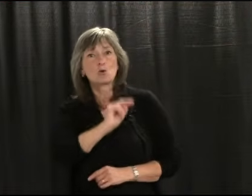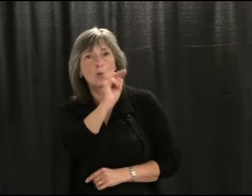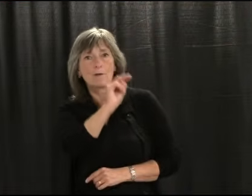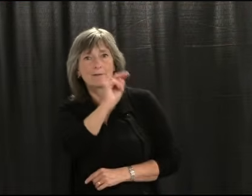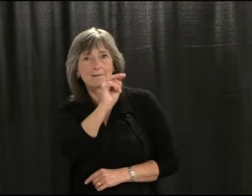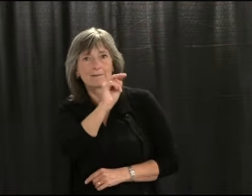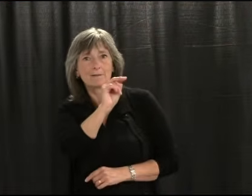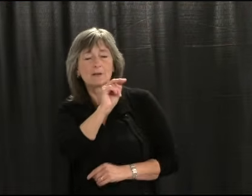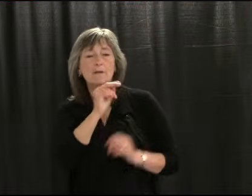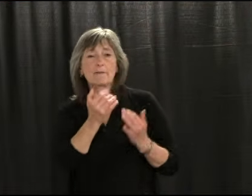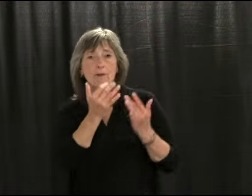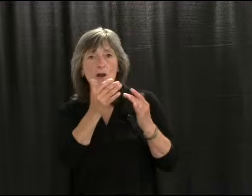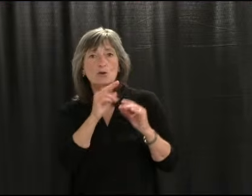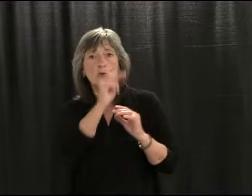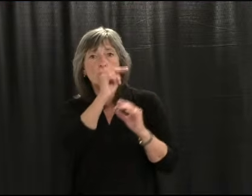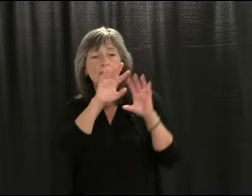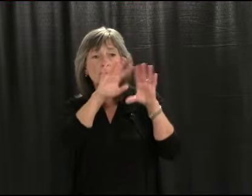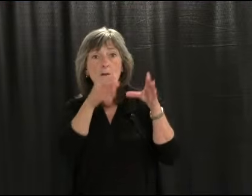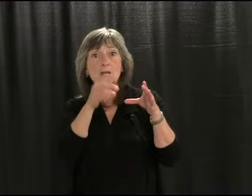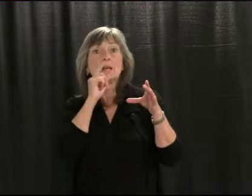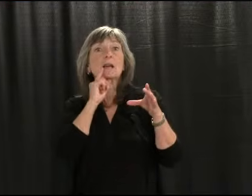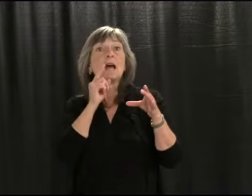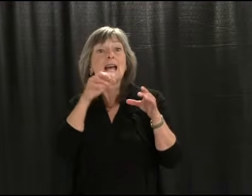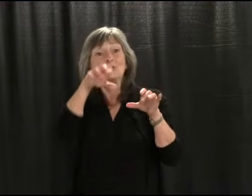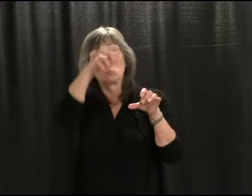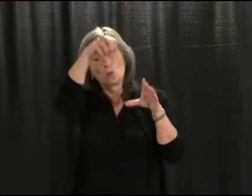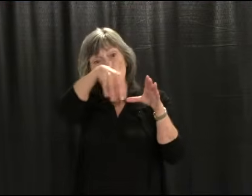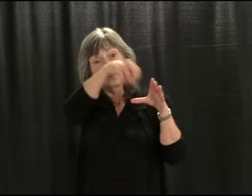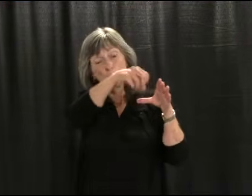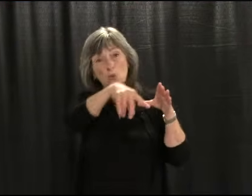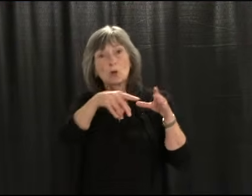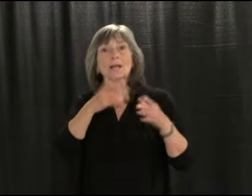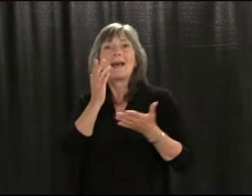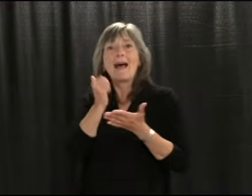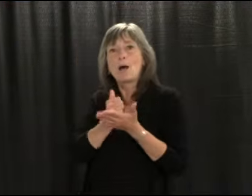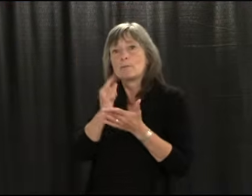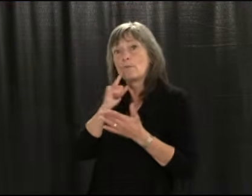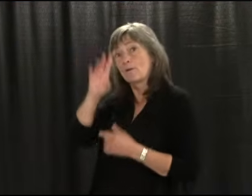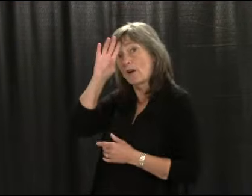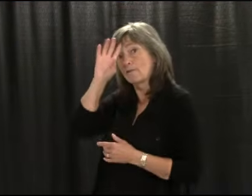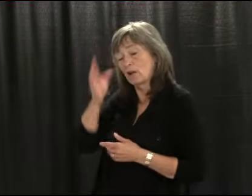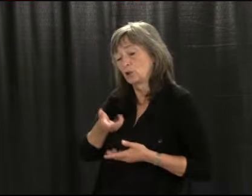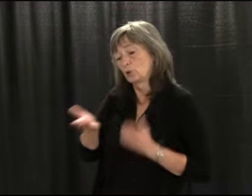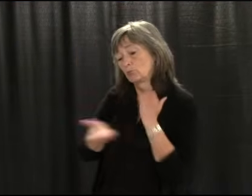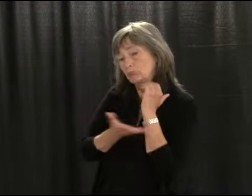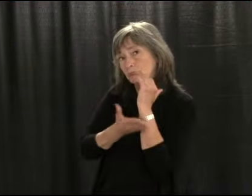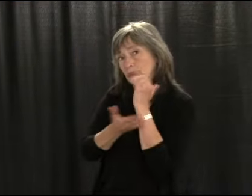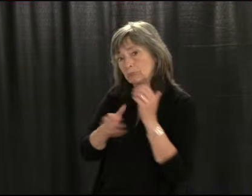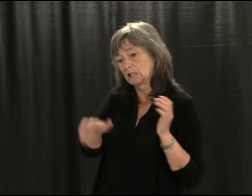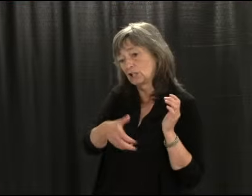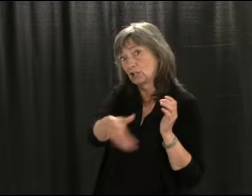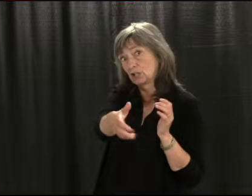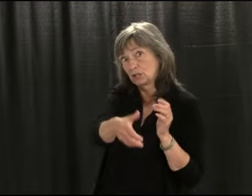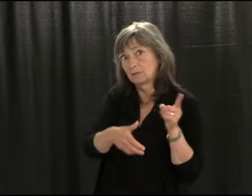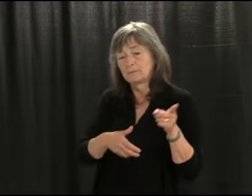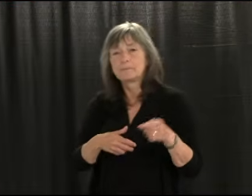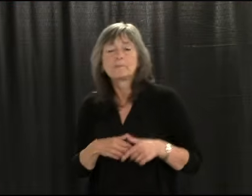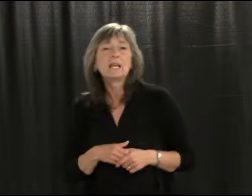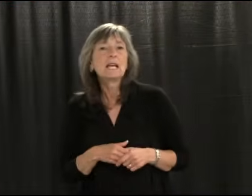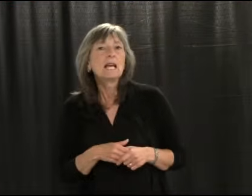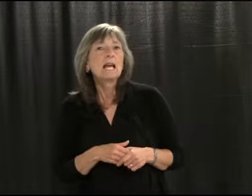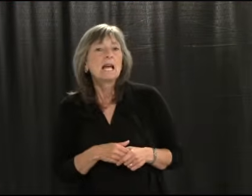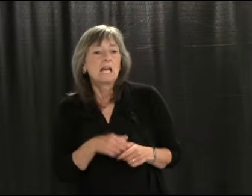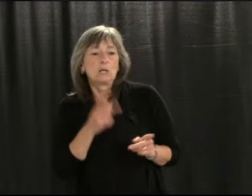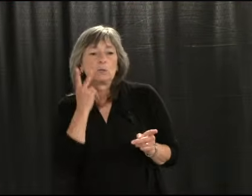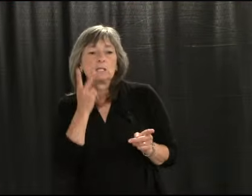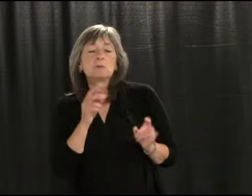holding it back and allowing crews to work on the fuel break. Given the conditions we see there today, there is an increased potential for